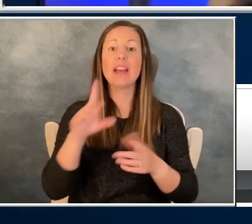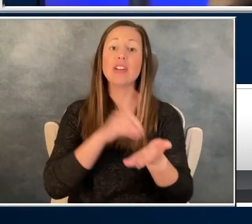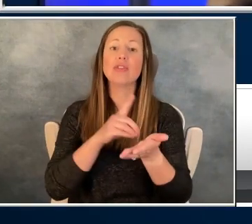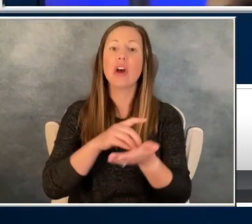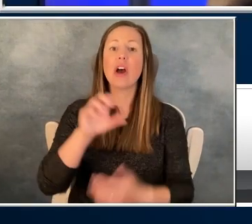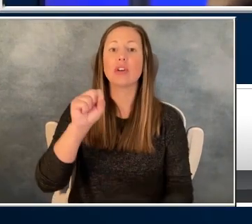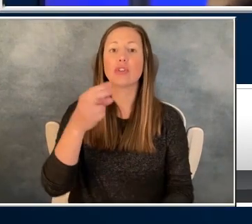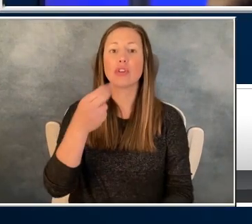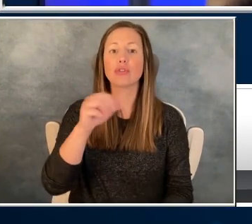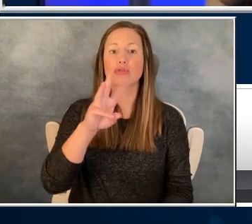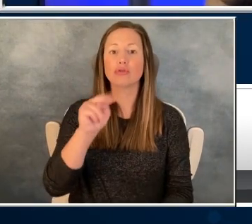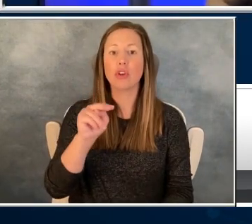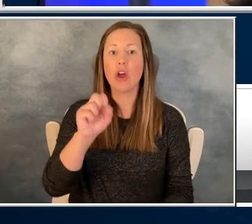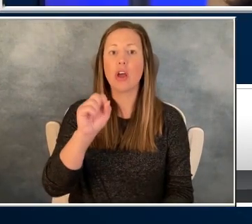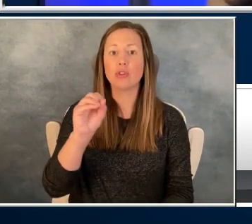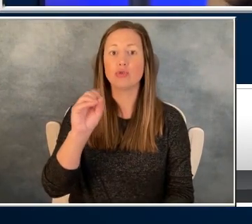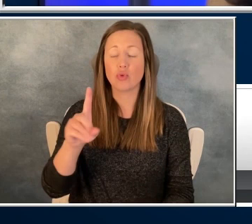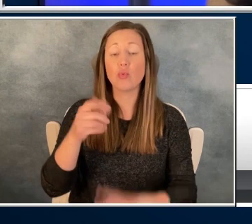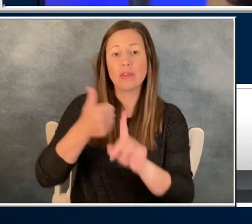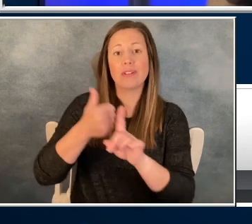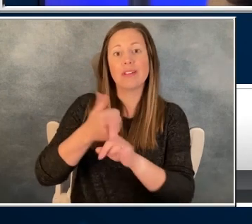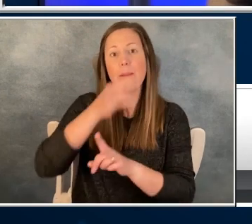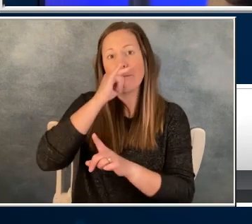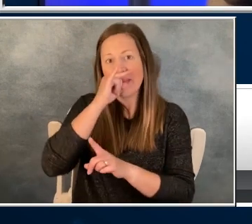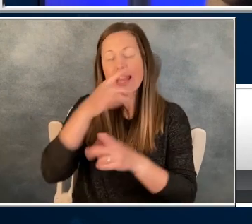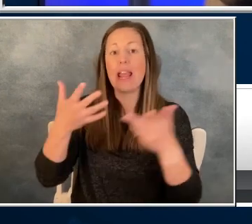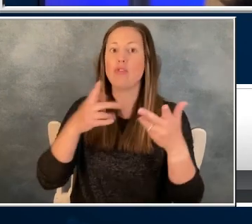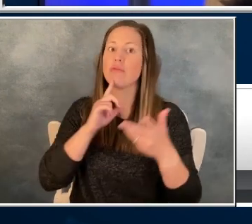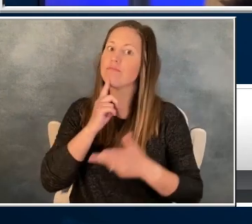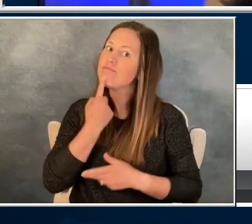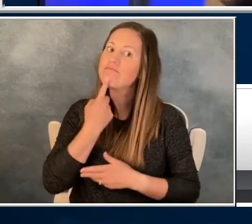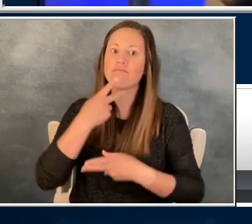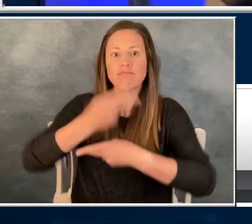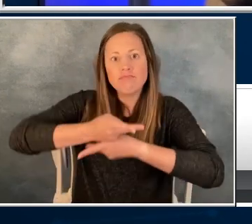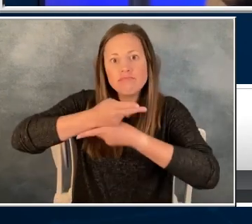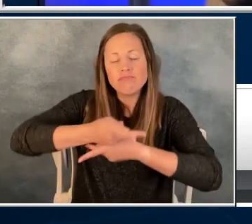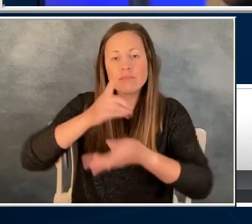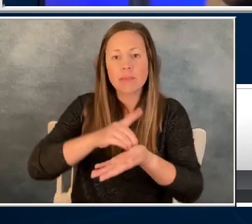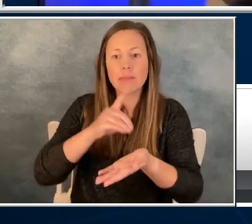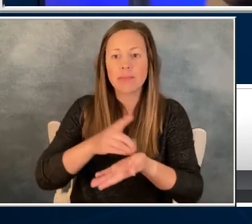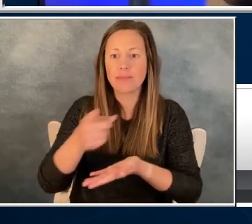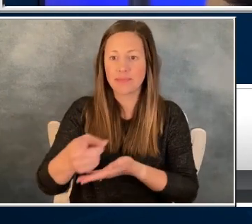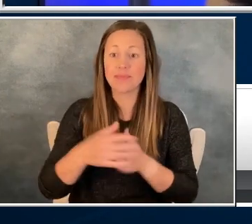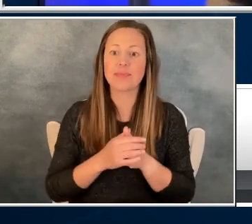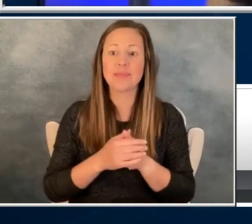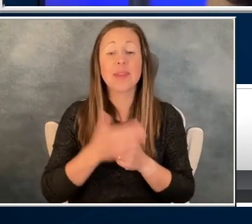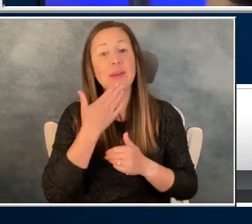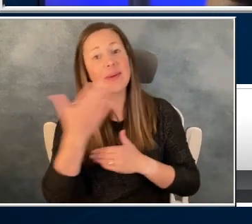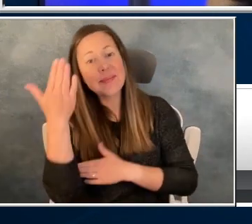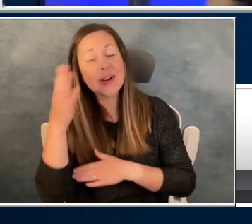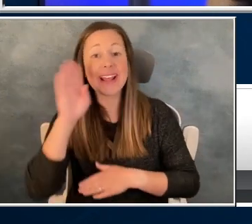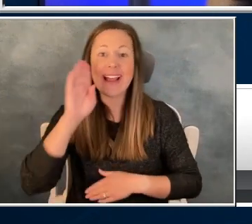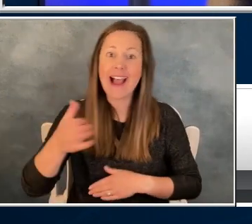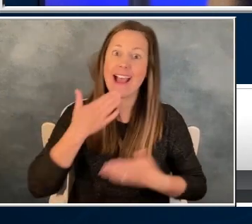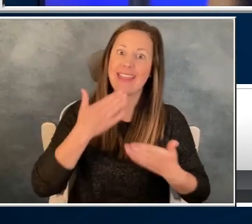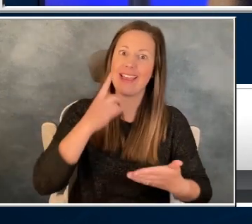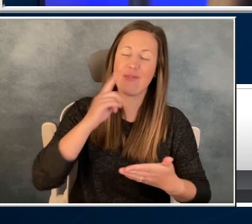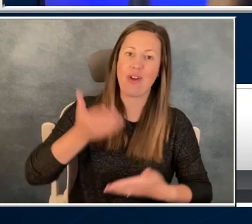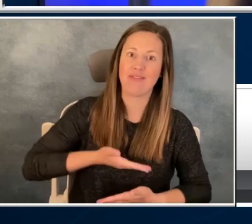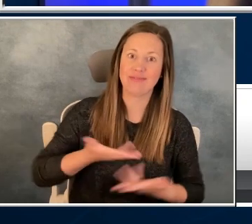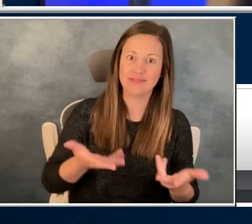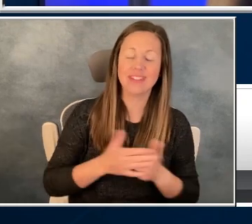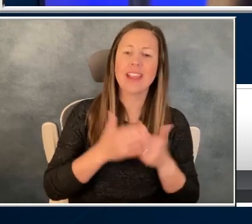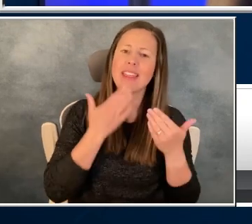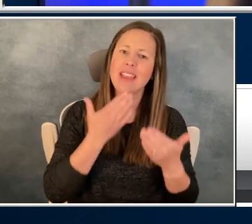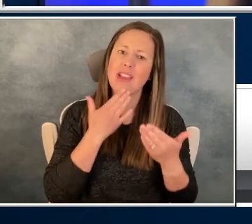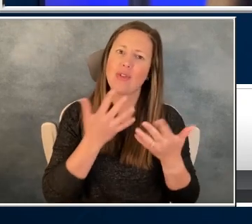is a pediatric critical care physician at the health system. Good morning, doctor. Hi, Alexis. Thanks for having me on. Thank you for being here. We want to talk to you about